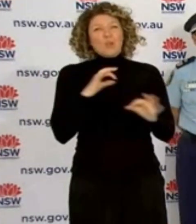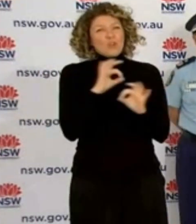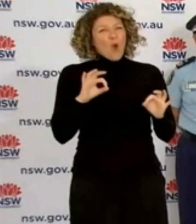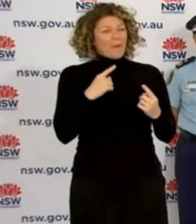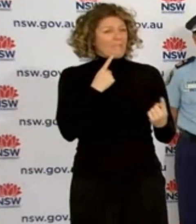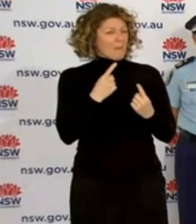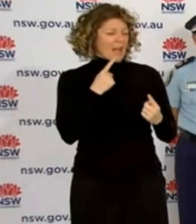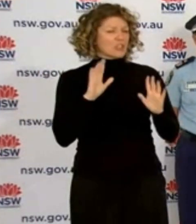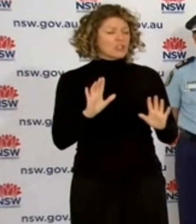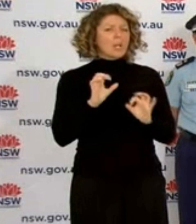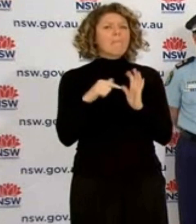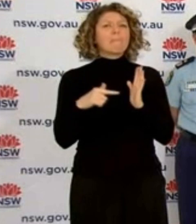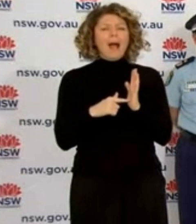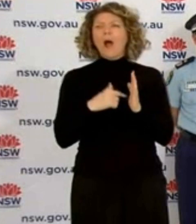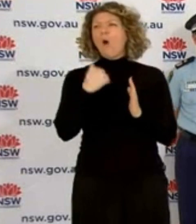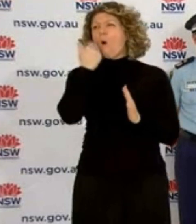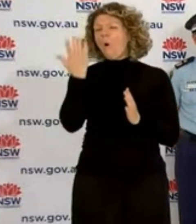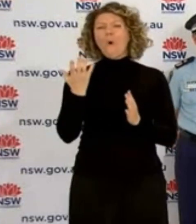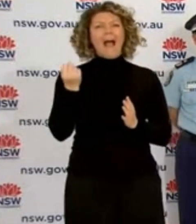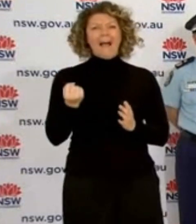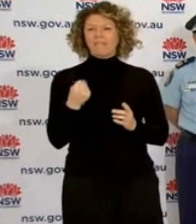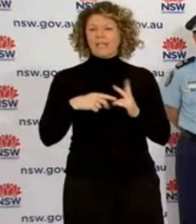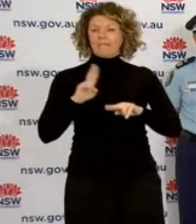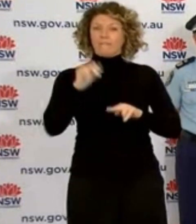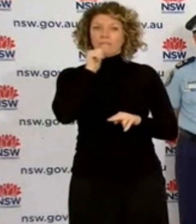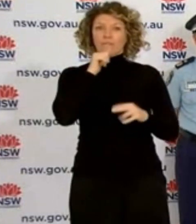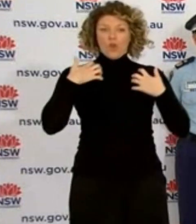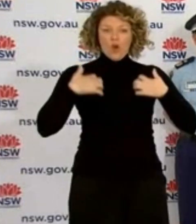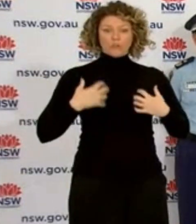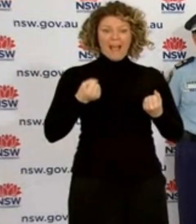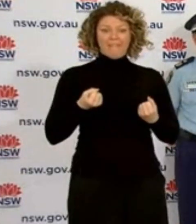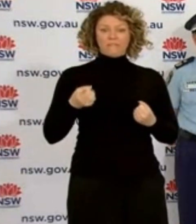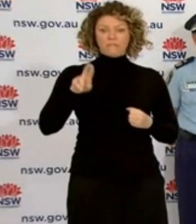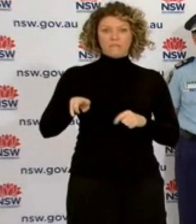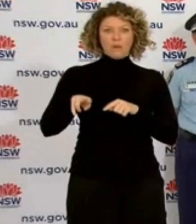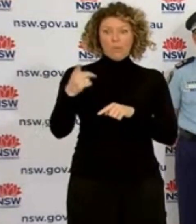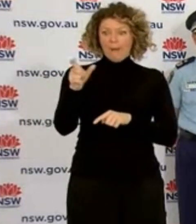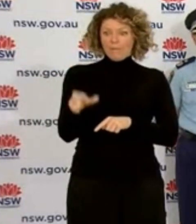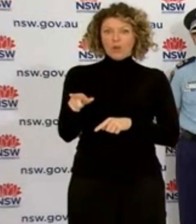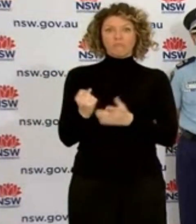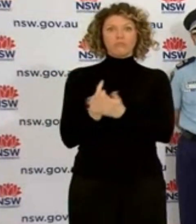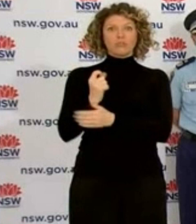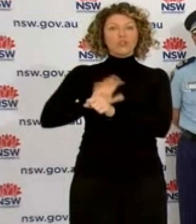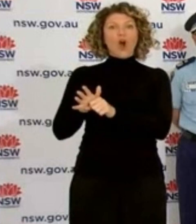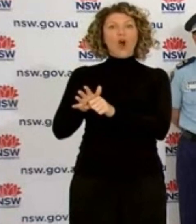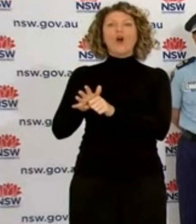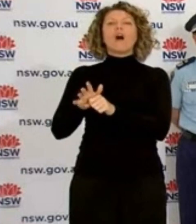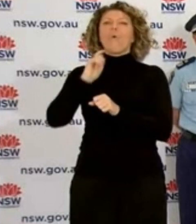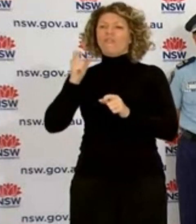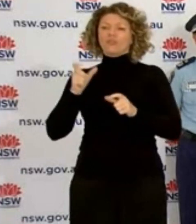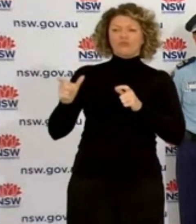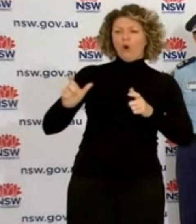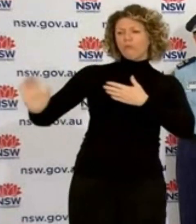is there is always a lockdown if there is any exposure in that site, but I would have to look into the circumstances around that